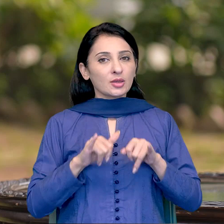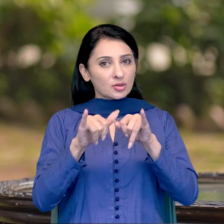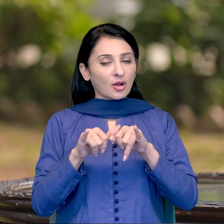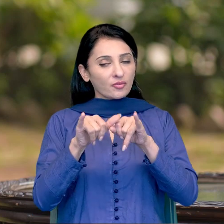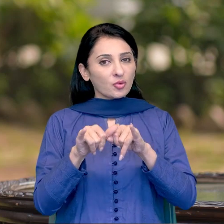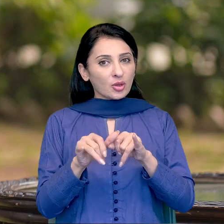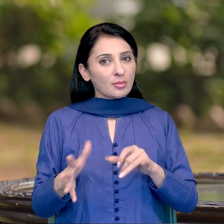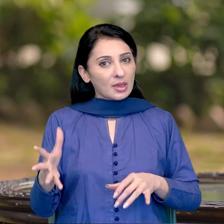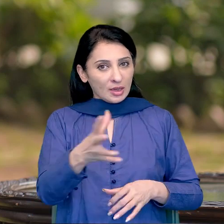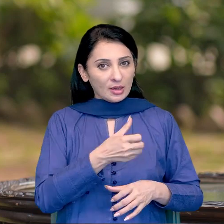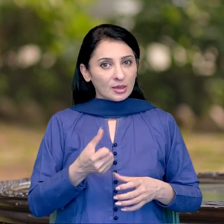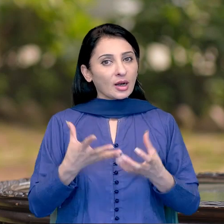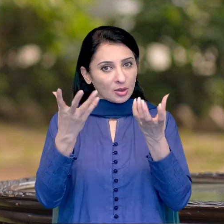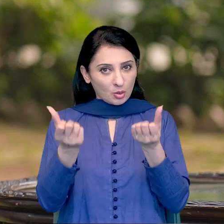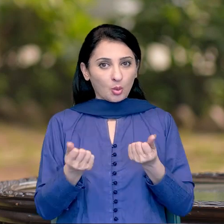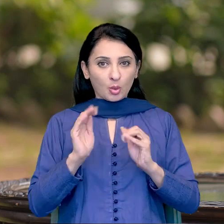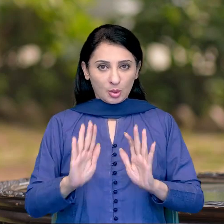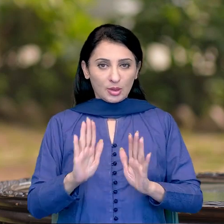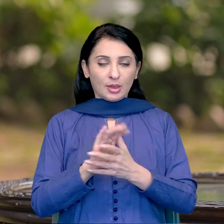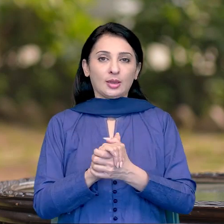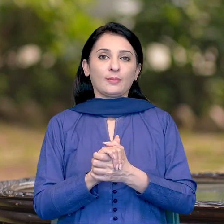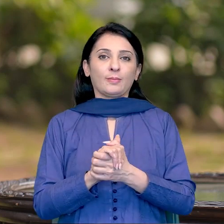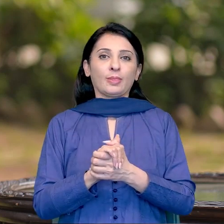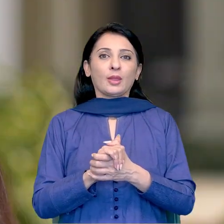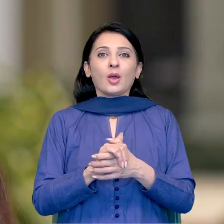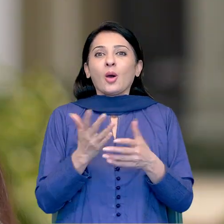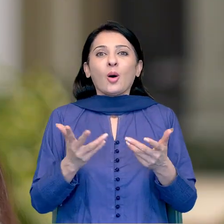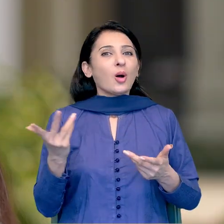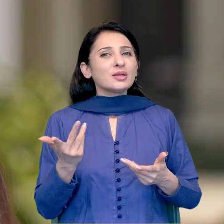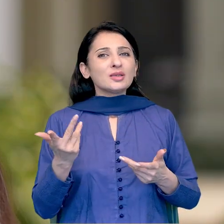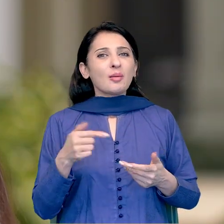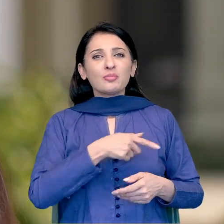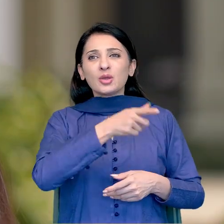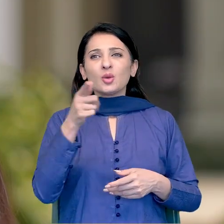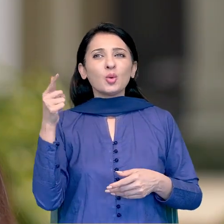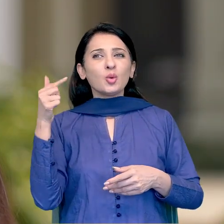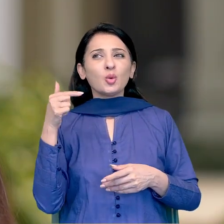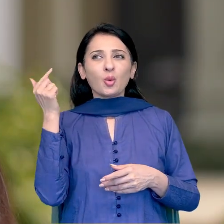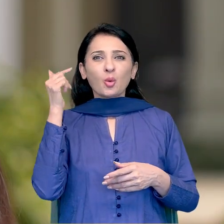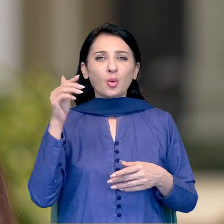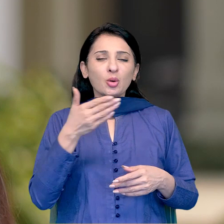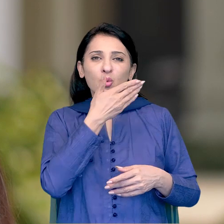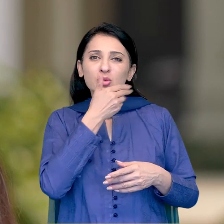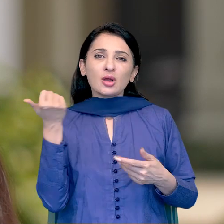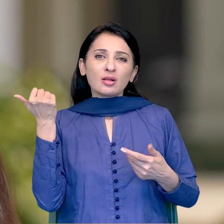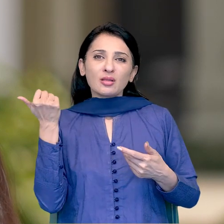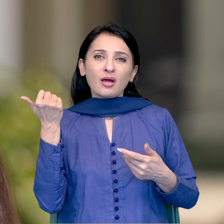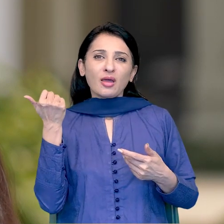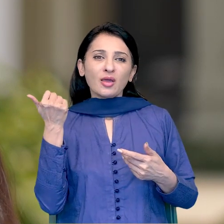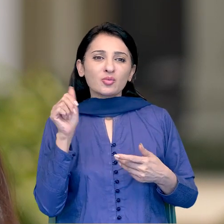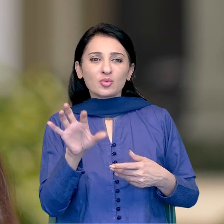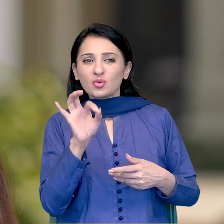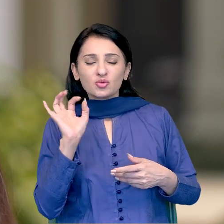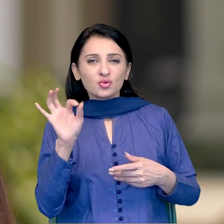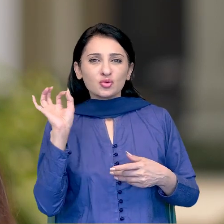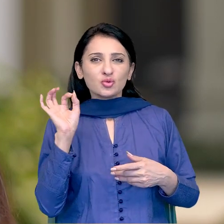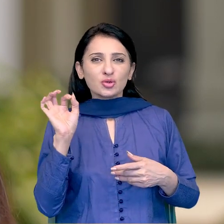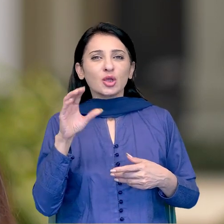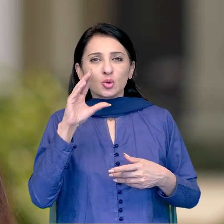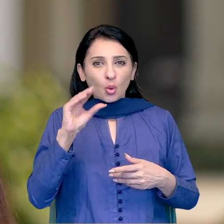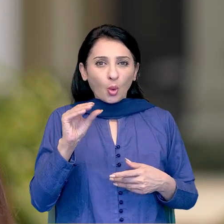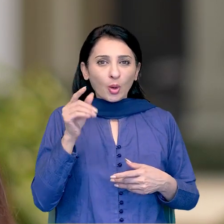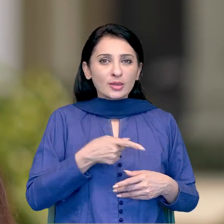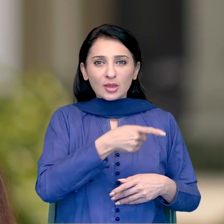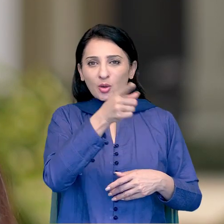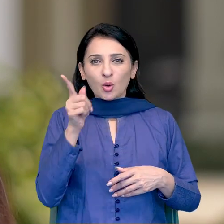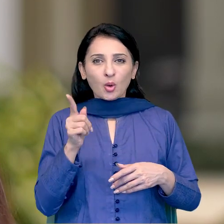can be used for their pleasure and can be exploited whenever they want. I started researching on this topic first